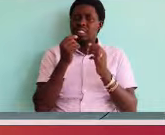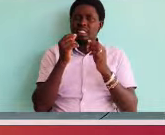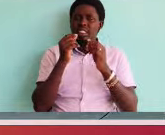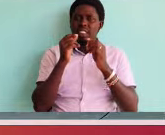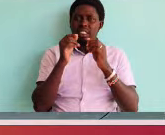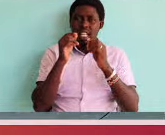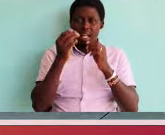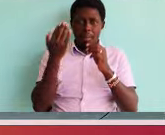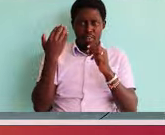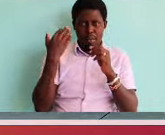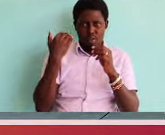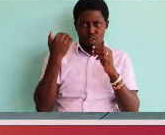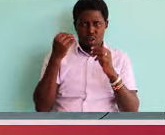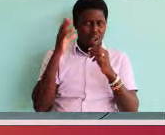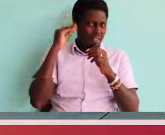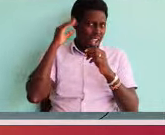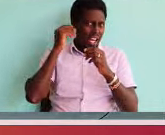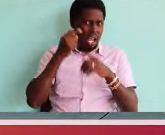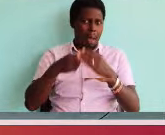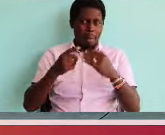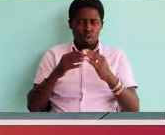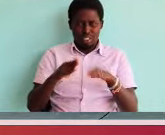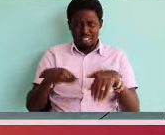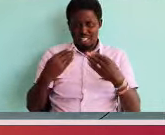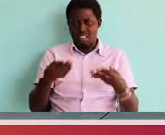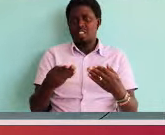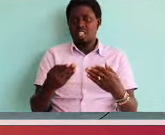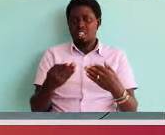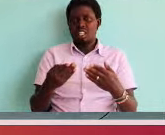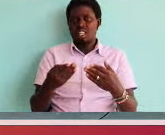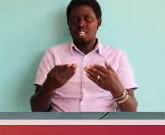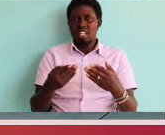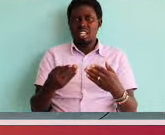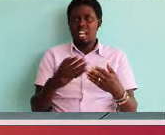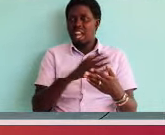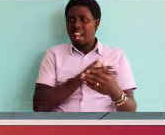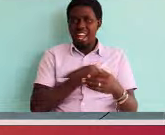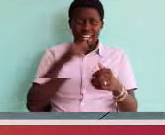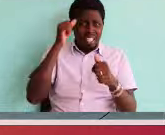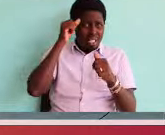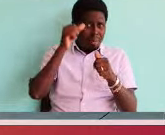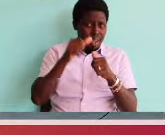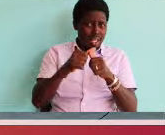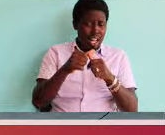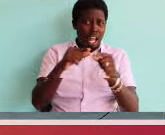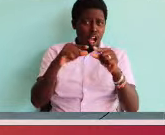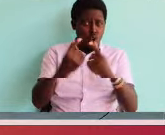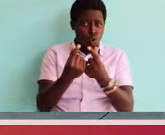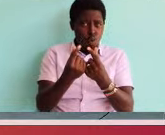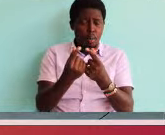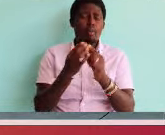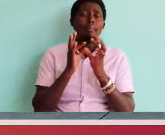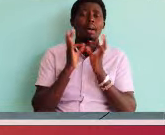about giving. And I'm reminded of a group of pastors